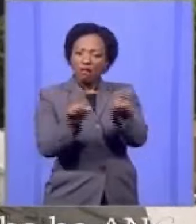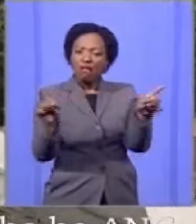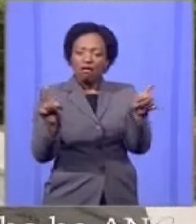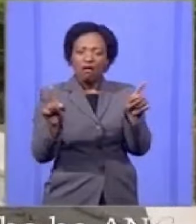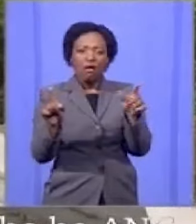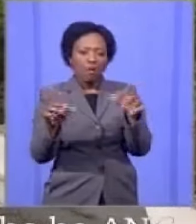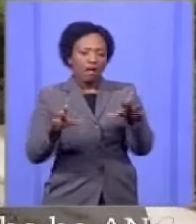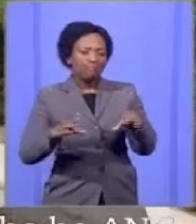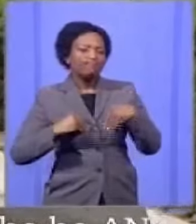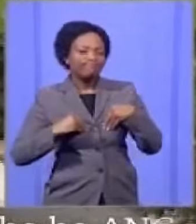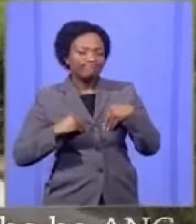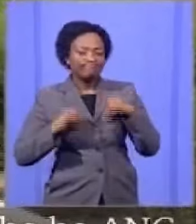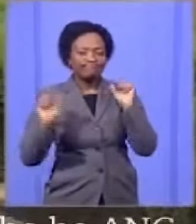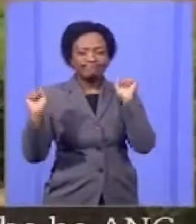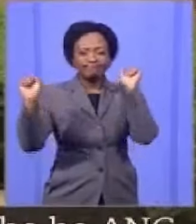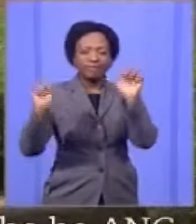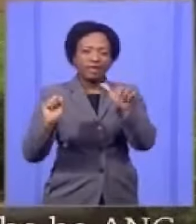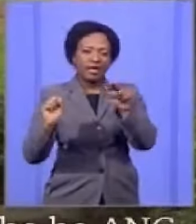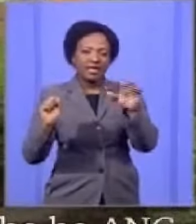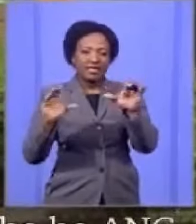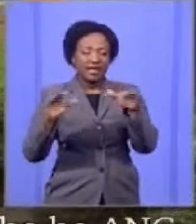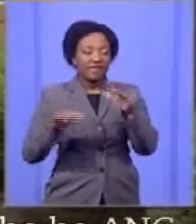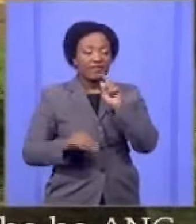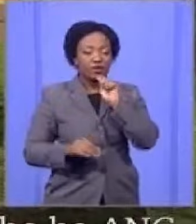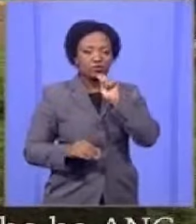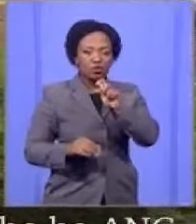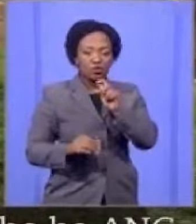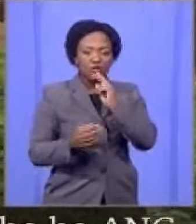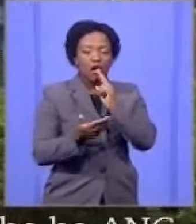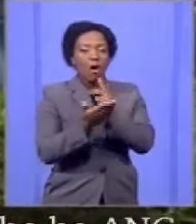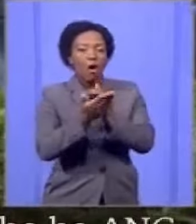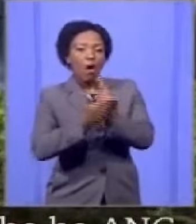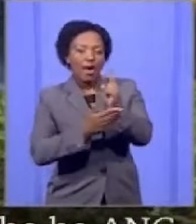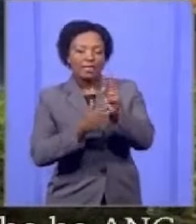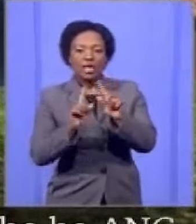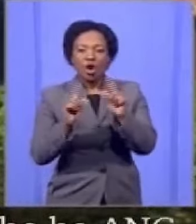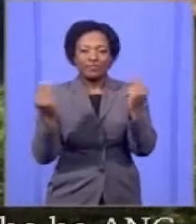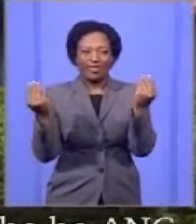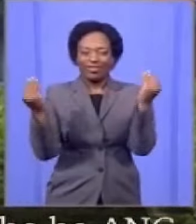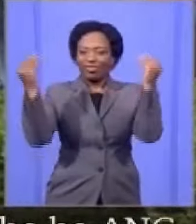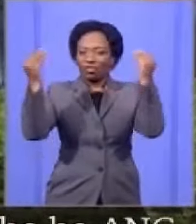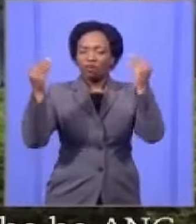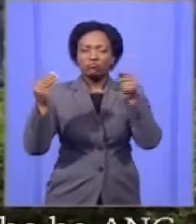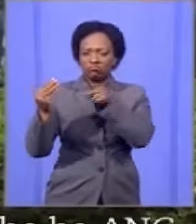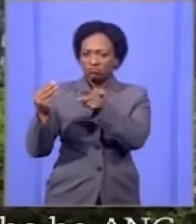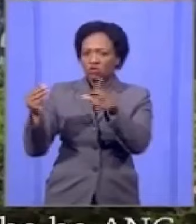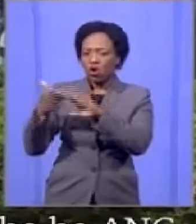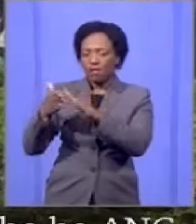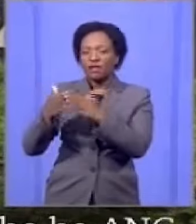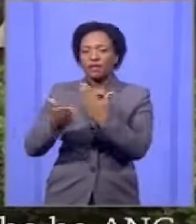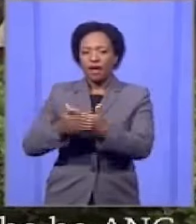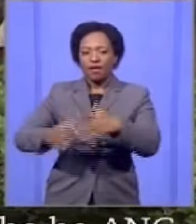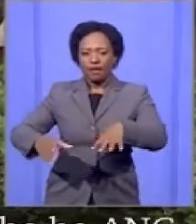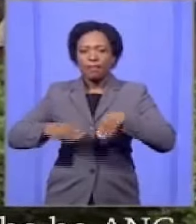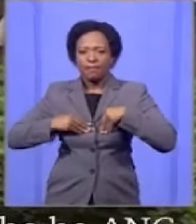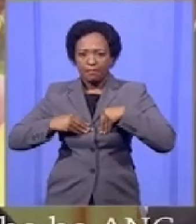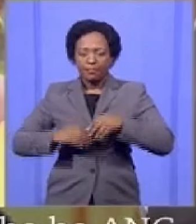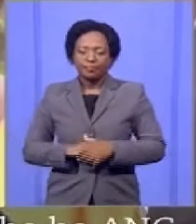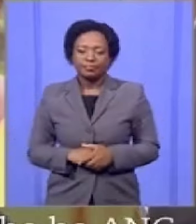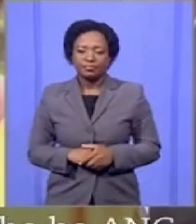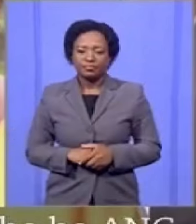wa ditlhopho wa ANC fa e le gore ke wa nnete ebile ga wa tswa ka nngwe. These are rational people, these are